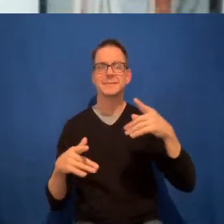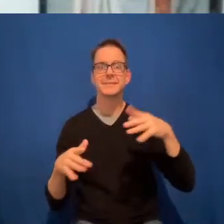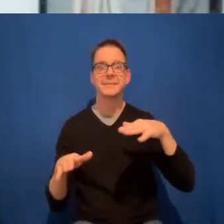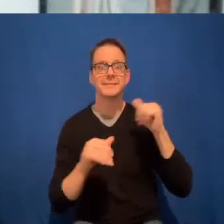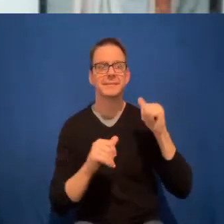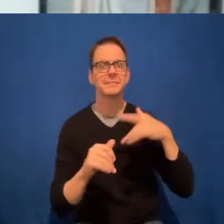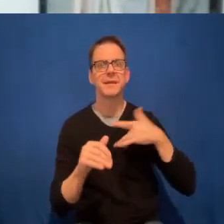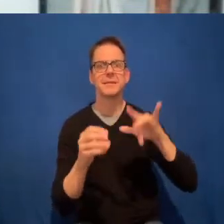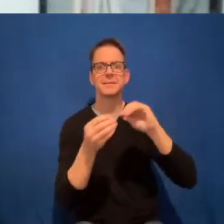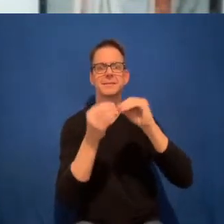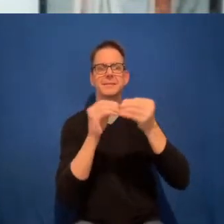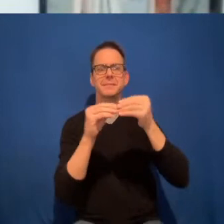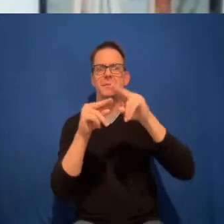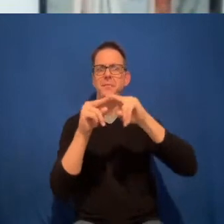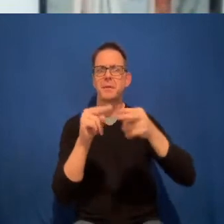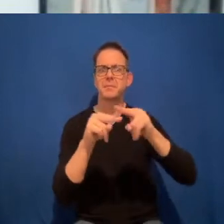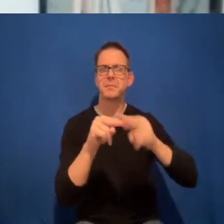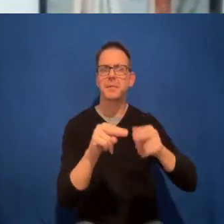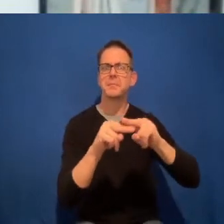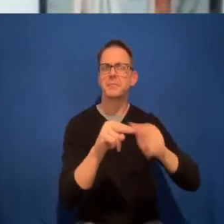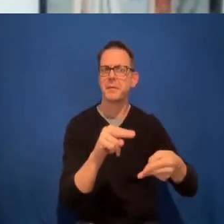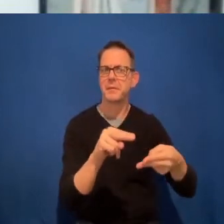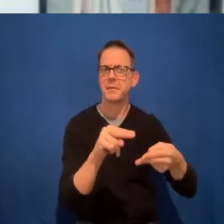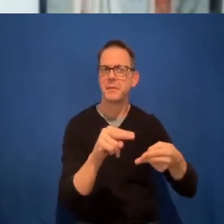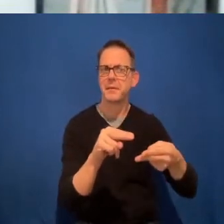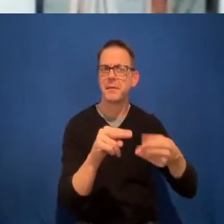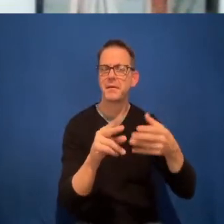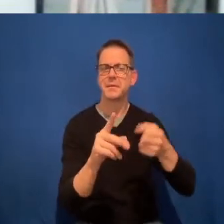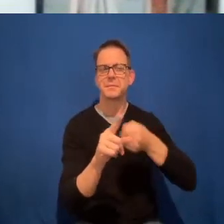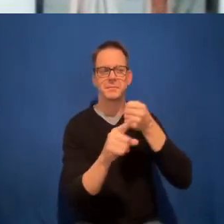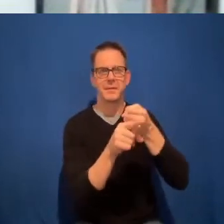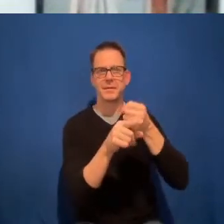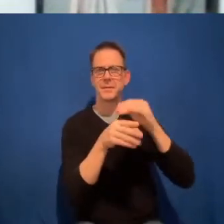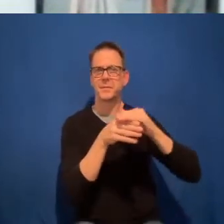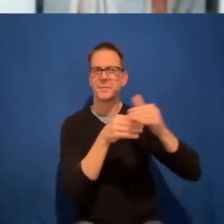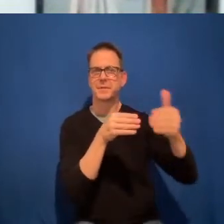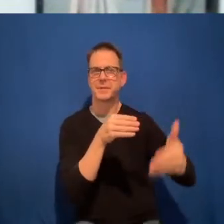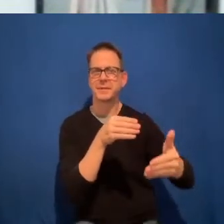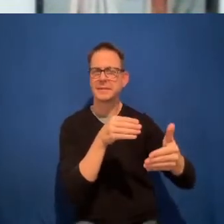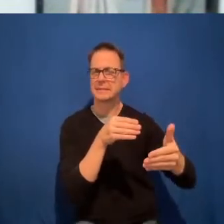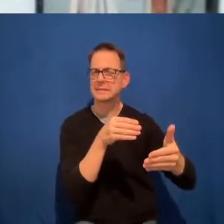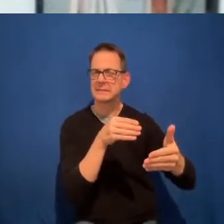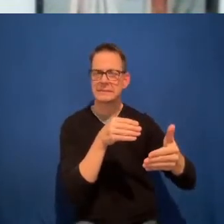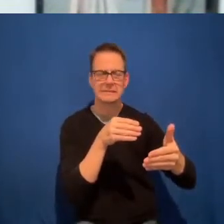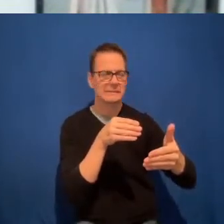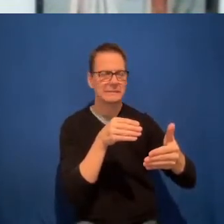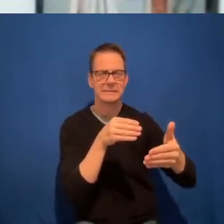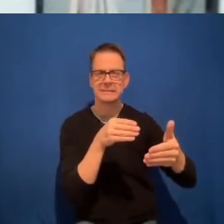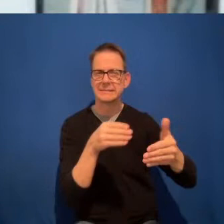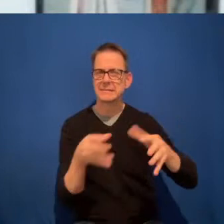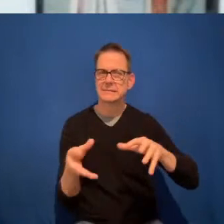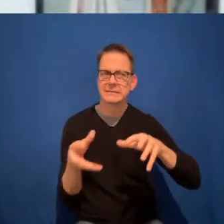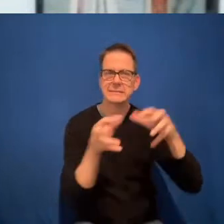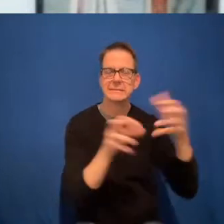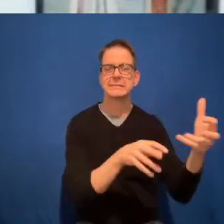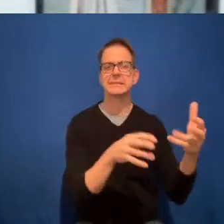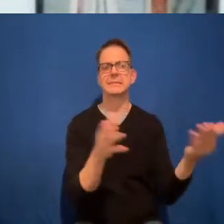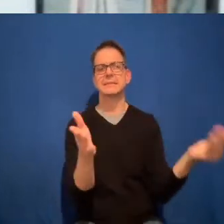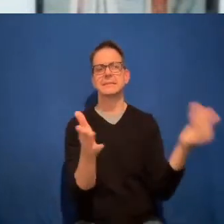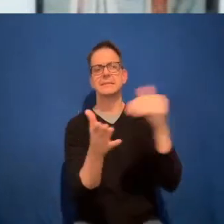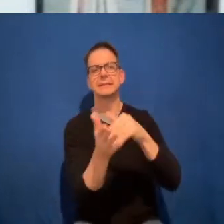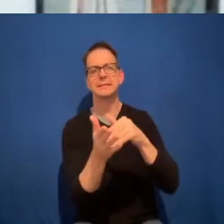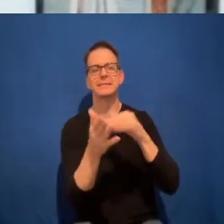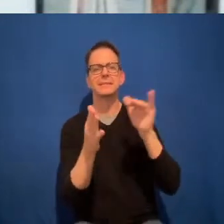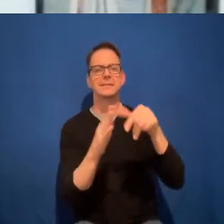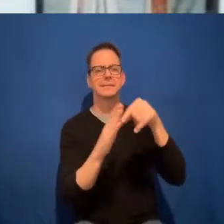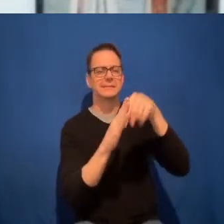right direction. And then just over the weekend, everything started to fall apart. So I want to delve into